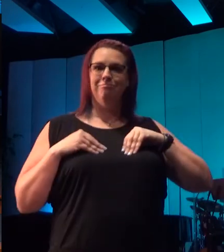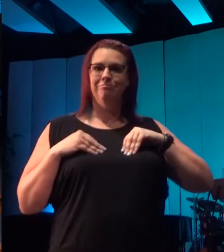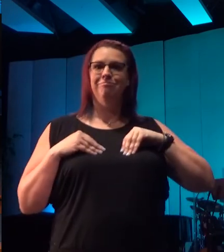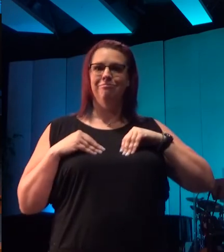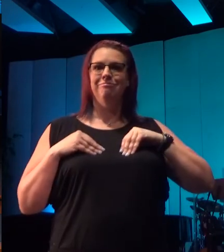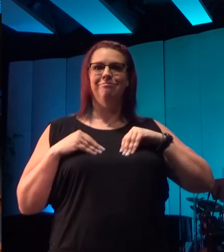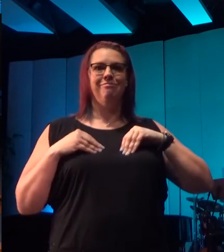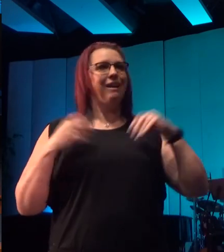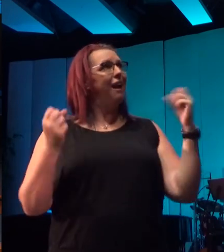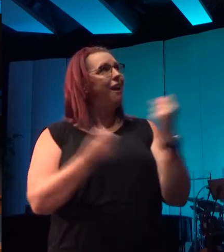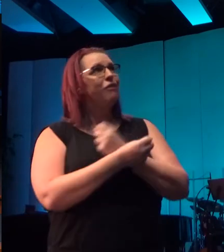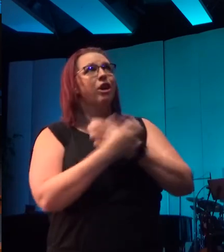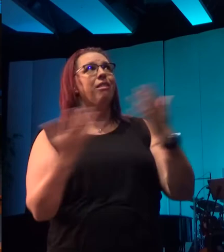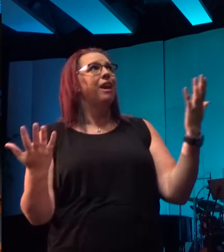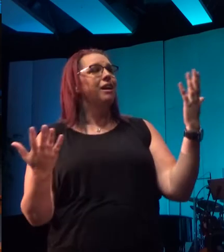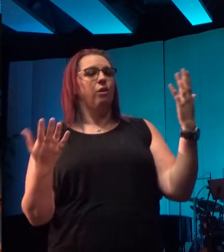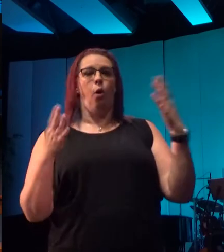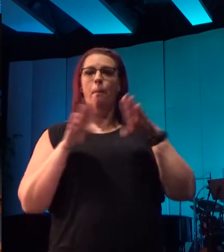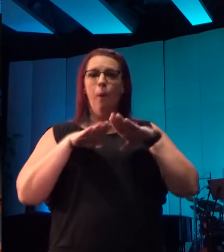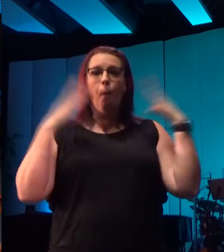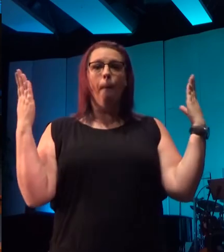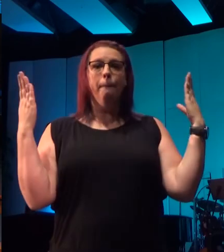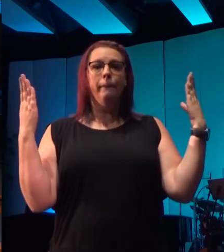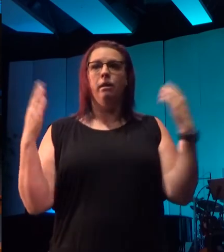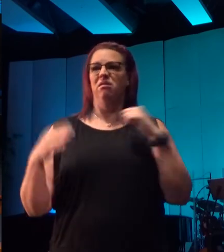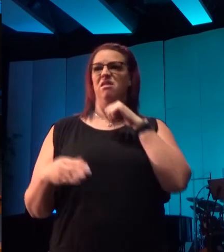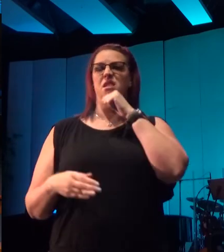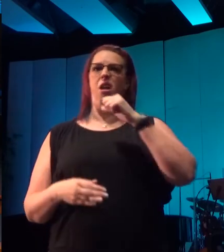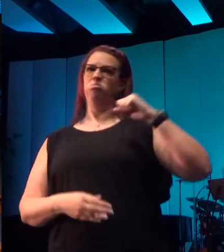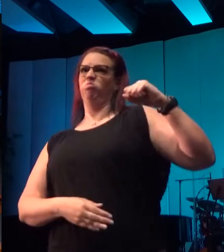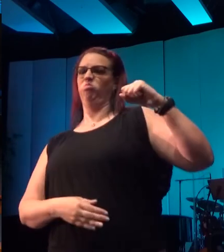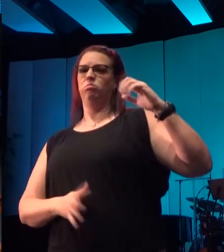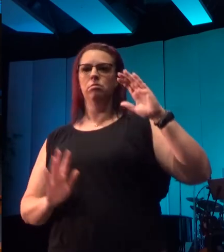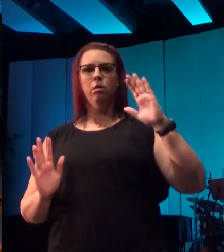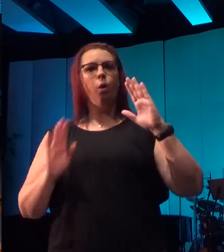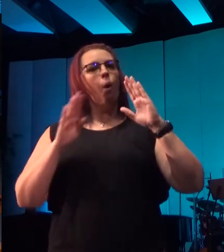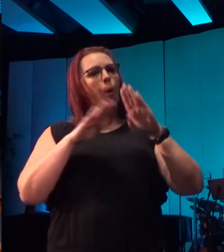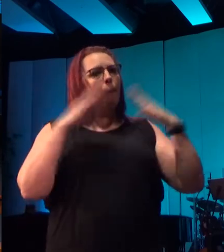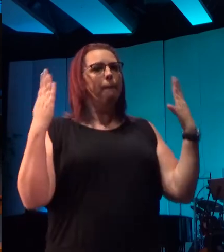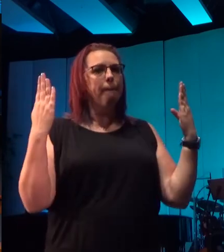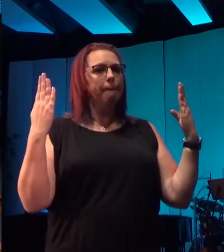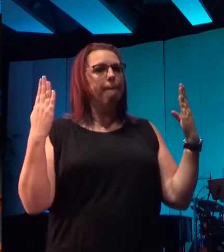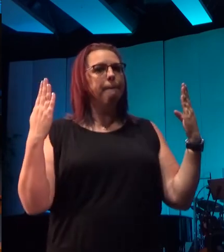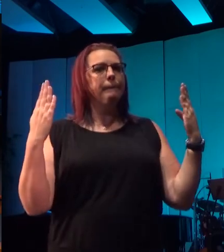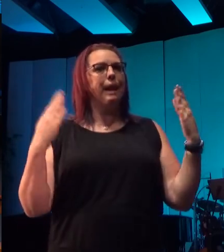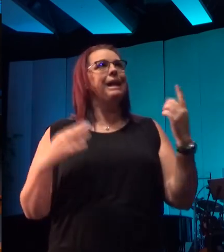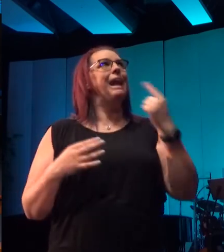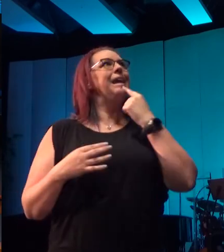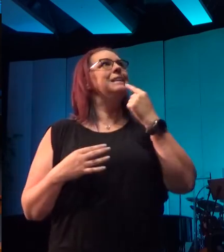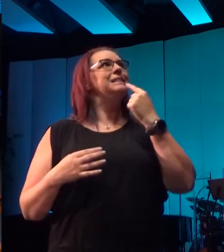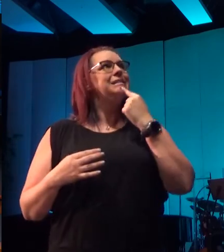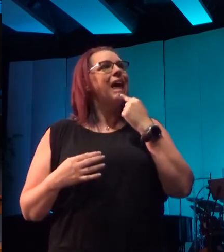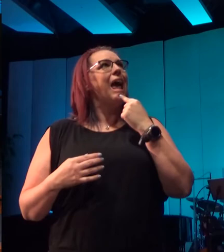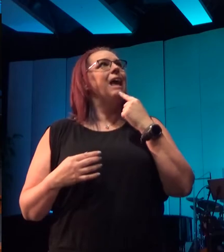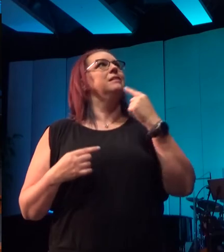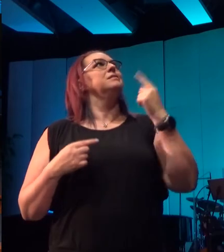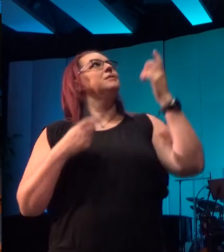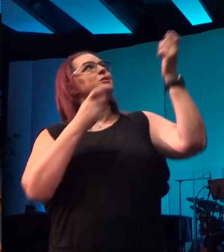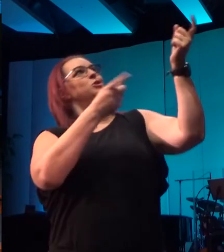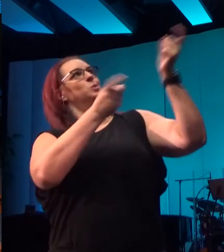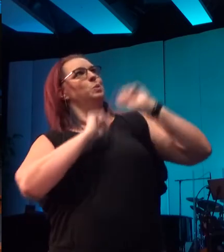Open. Not dogmatic in his old stuff, but open. And he would say, I shall